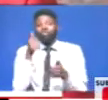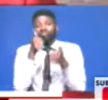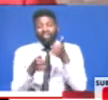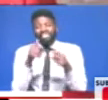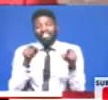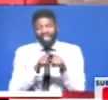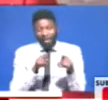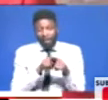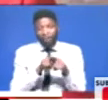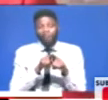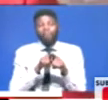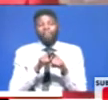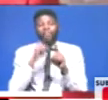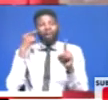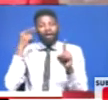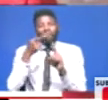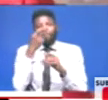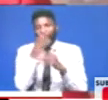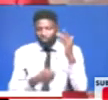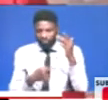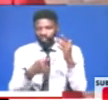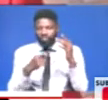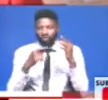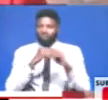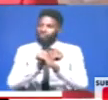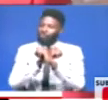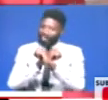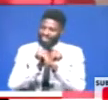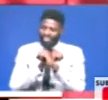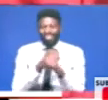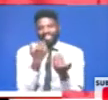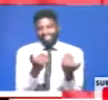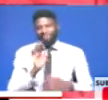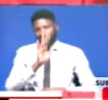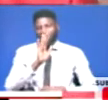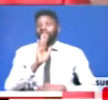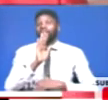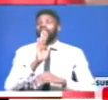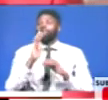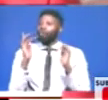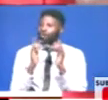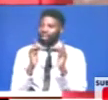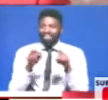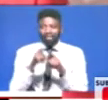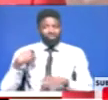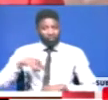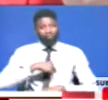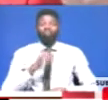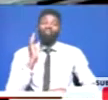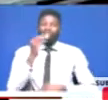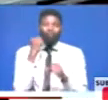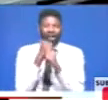also intentional and specific on protecting children online and we will work to